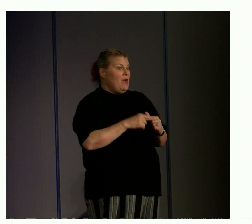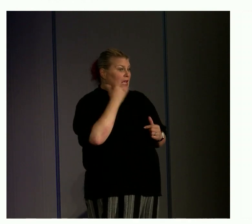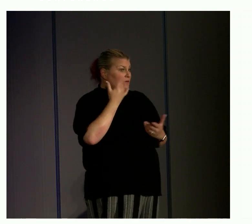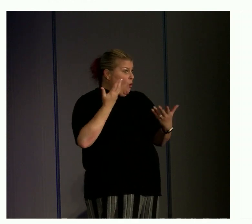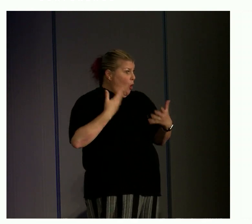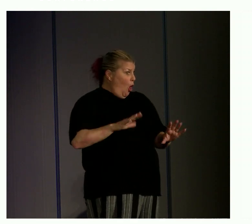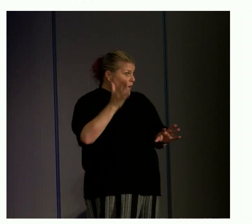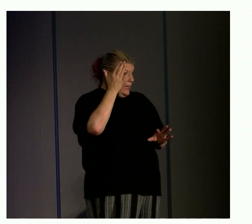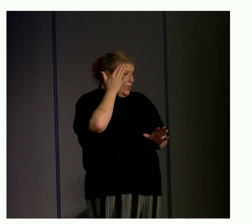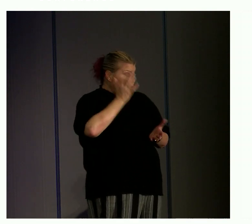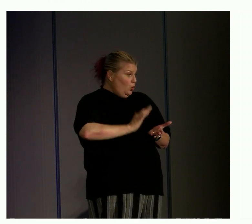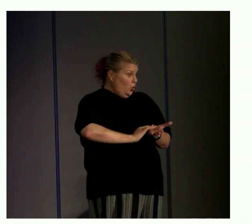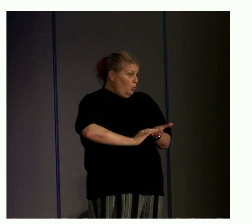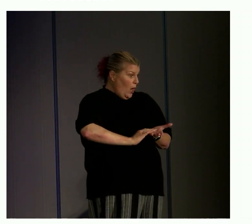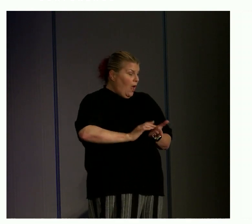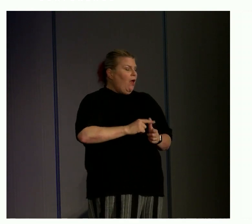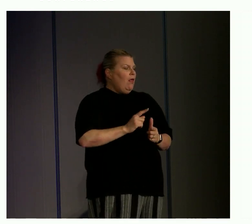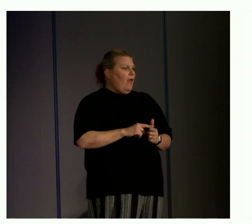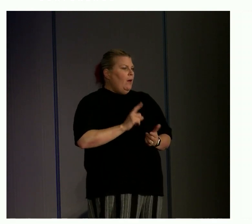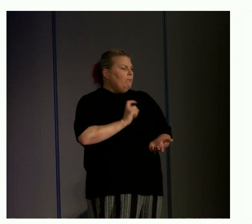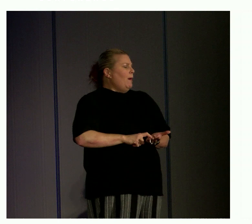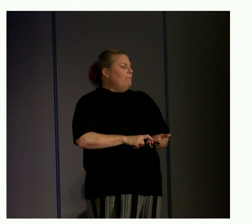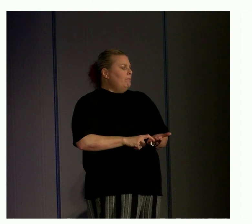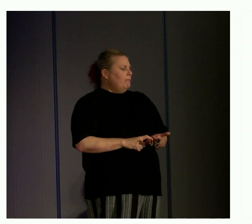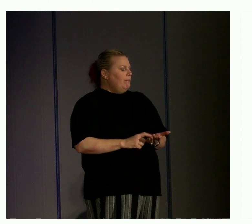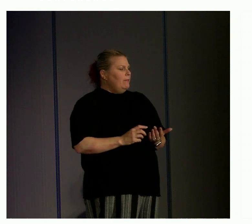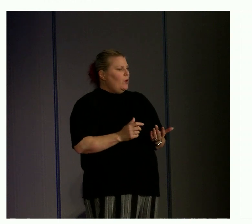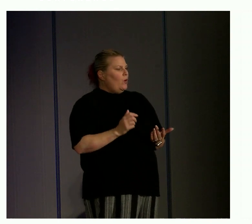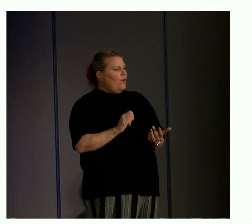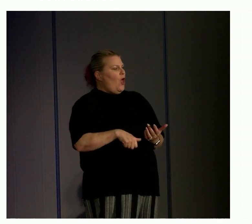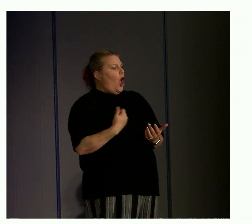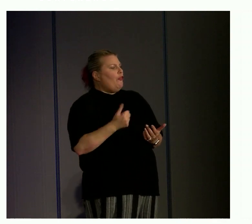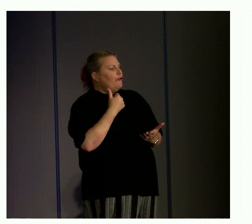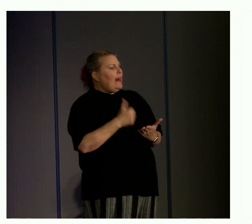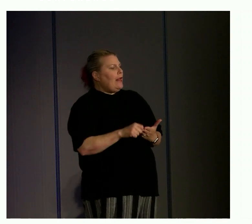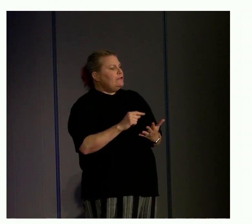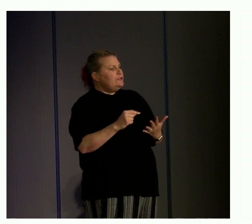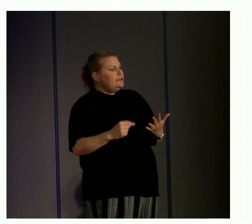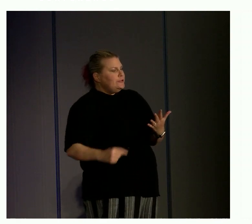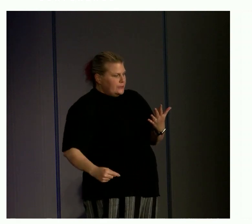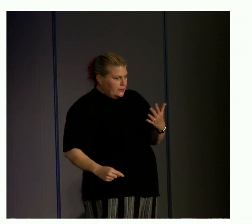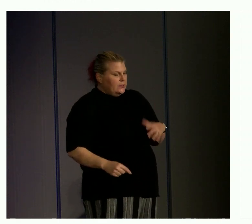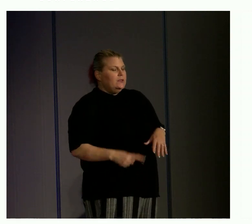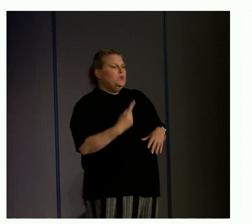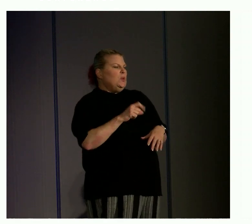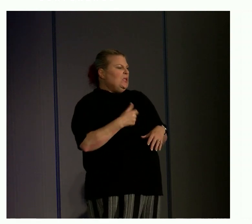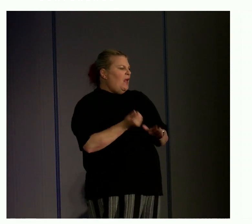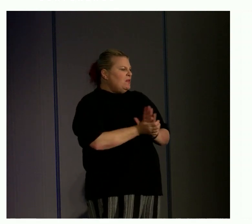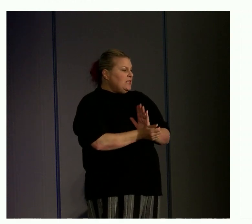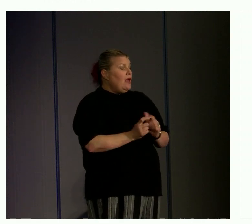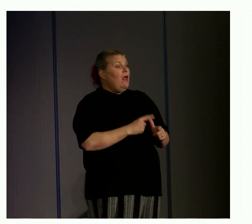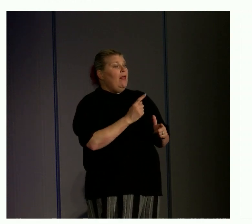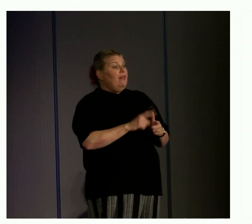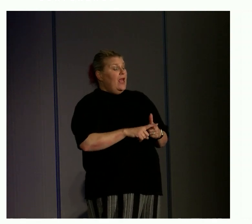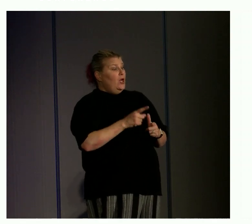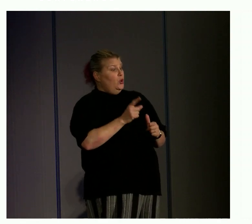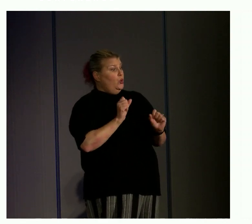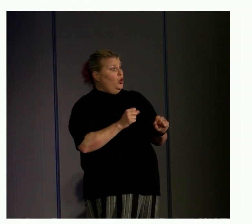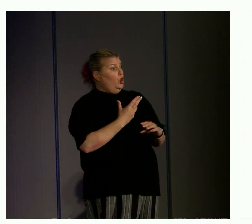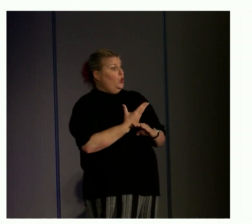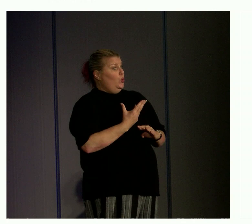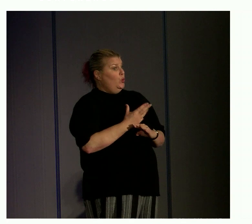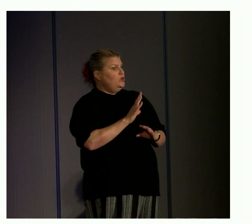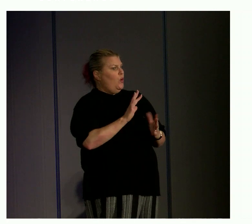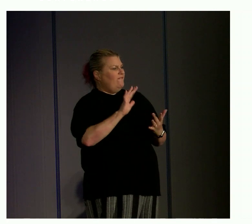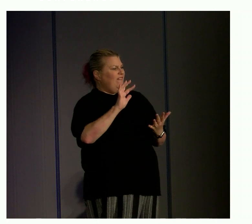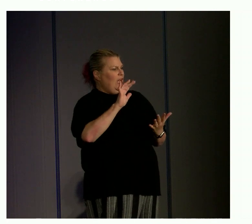know Braille, maybe you were able to identify a few other letters. So that was one of the skills. You were also able to use